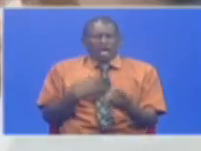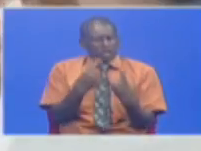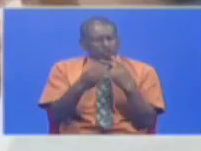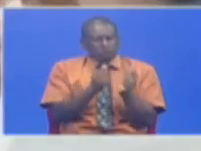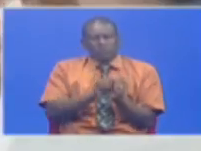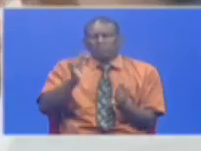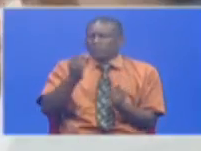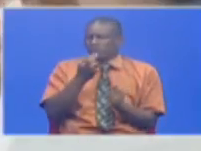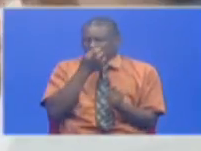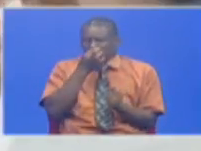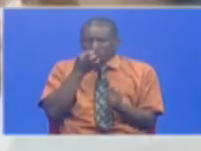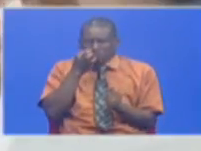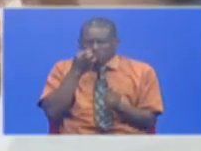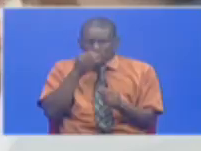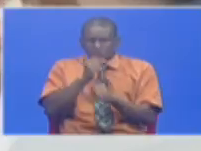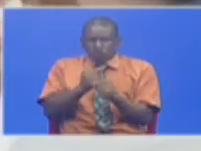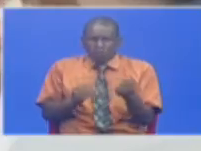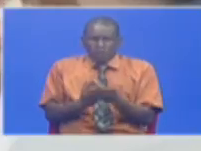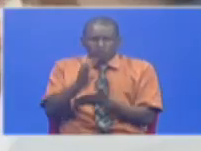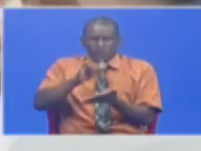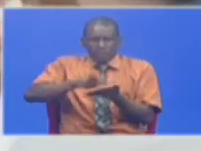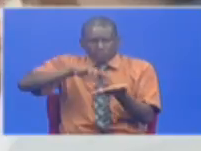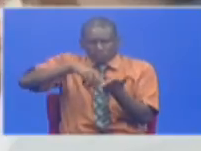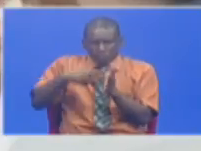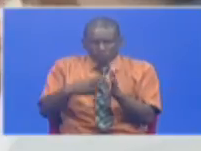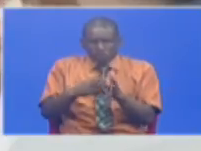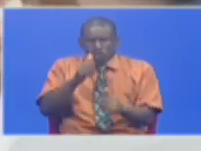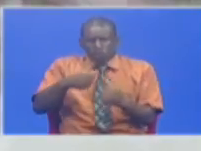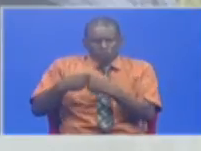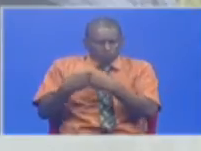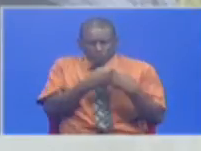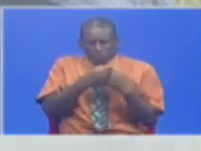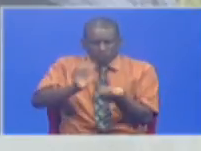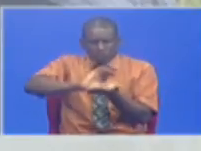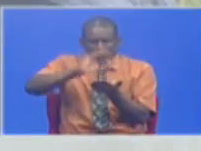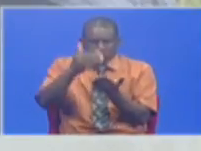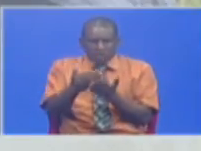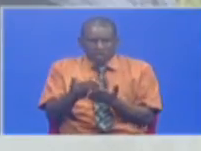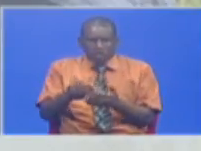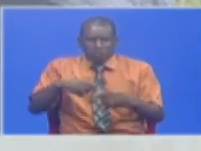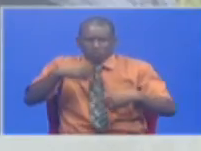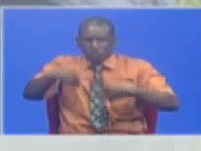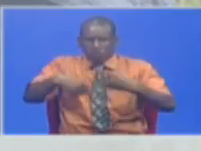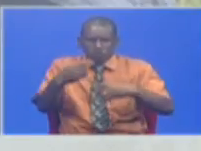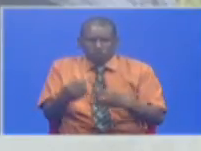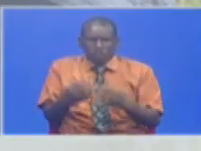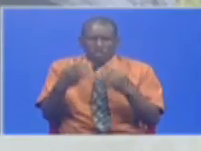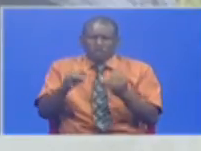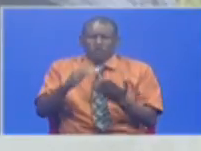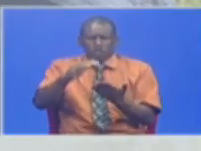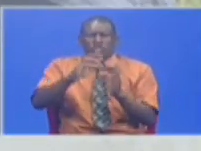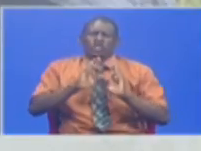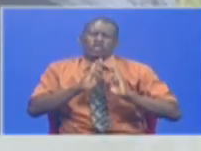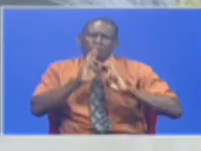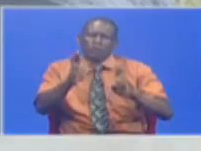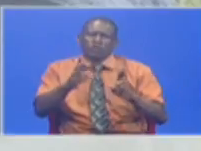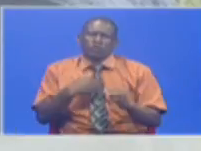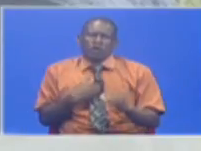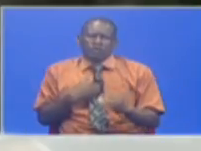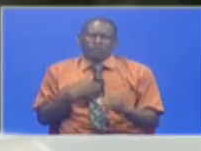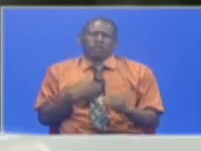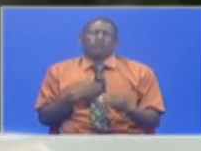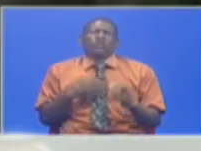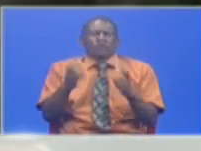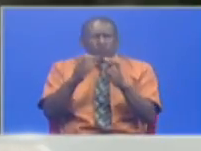to ensure that the project that was struggling with funding would continue. He is reported to have sought an audience with the then